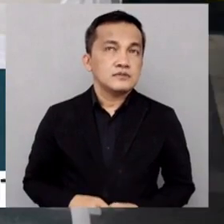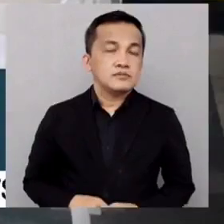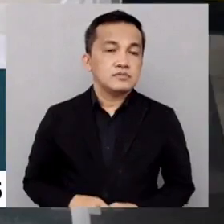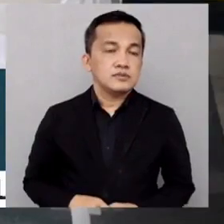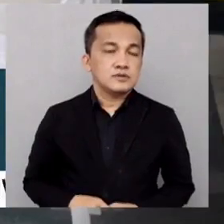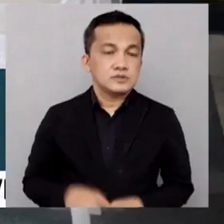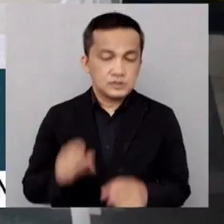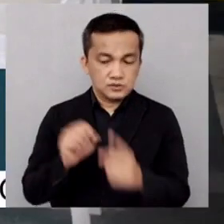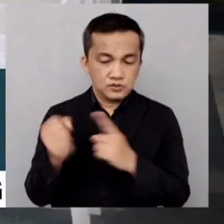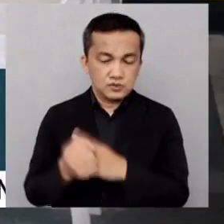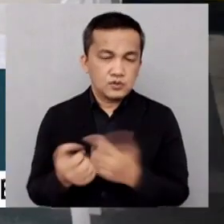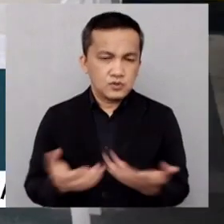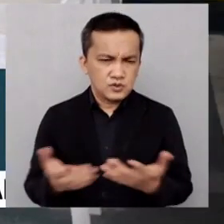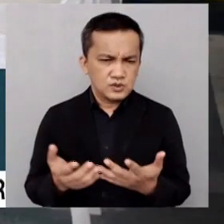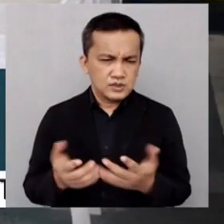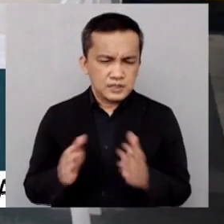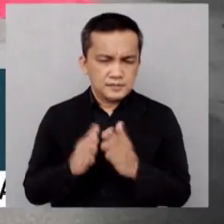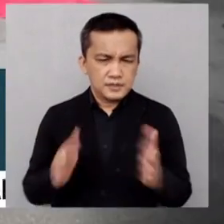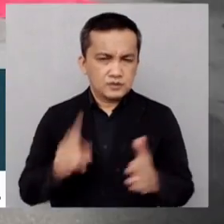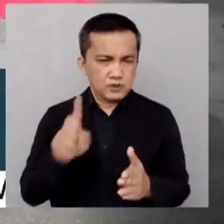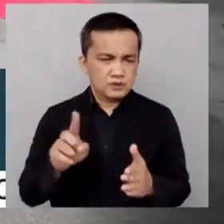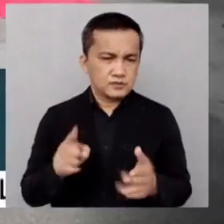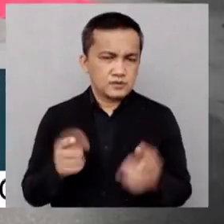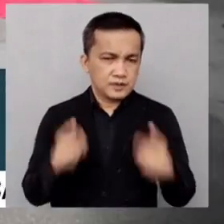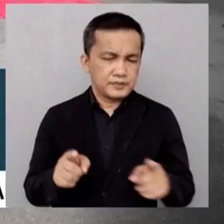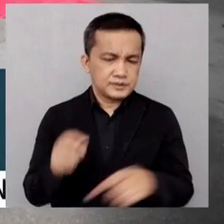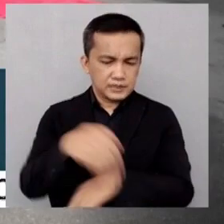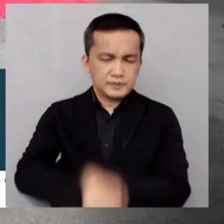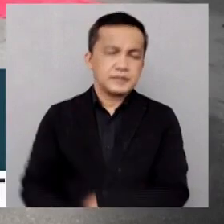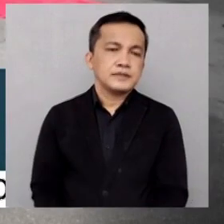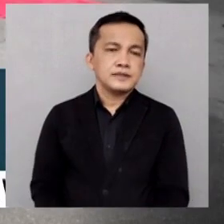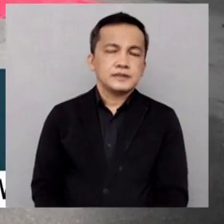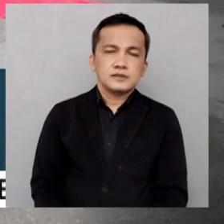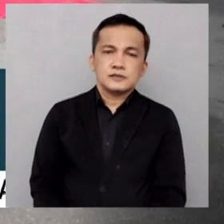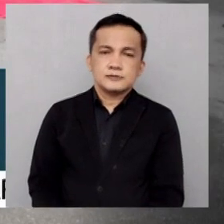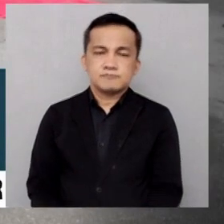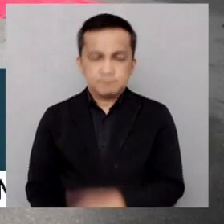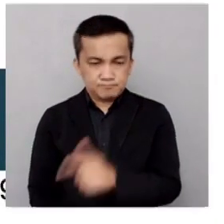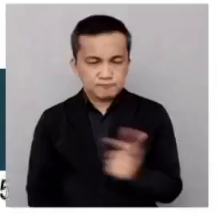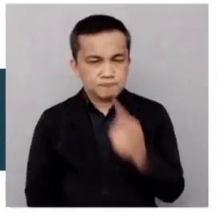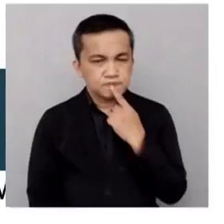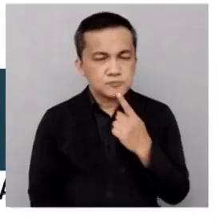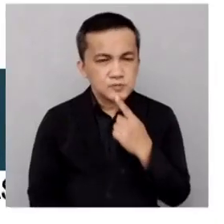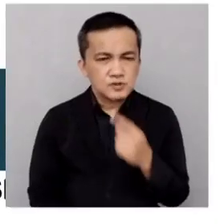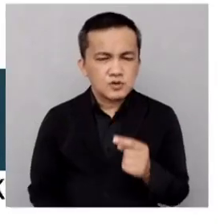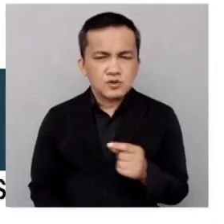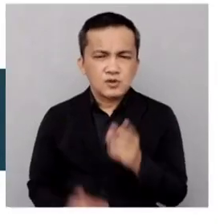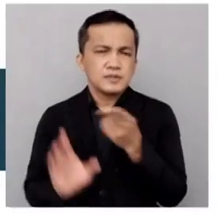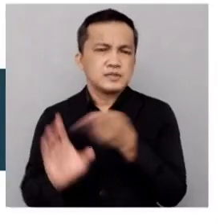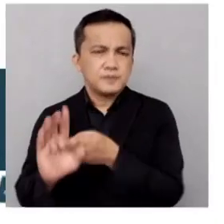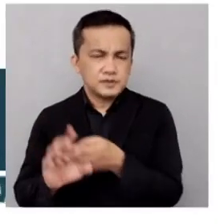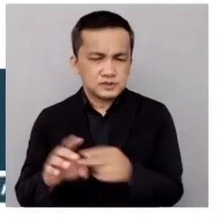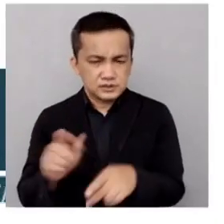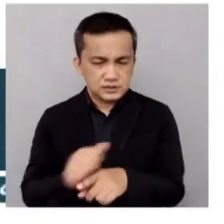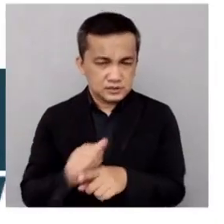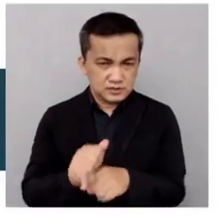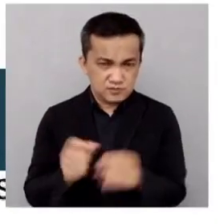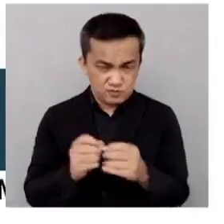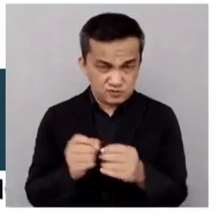scenario wherein the Big One will hit at night. And what else can you tell us about participation in the drill? I mean, are you seeing more people